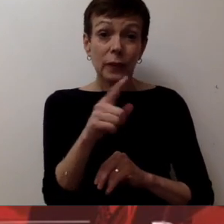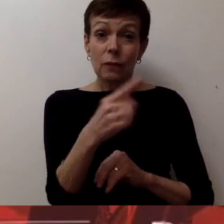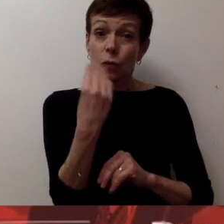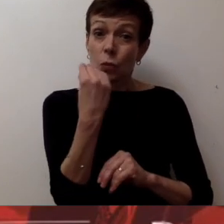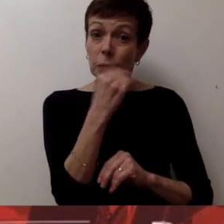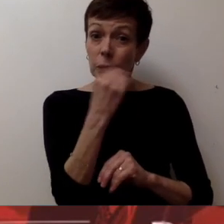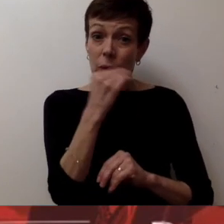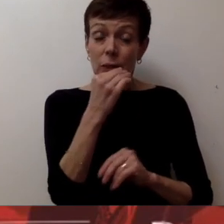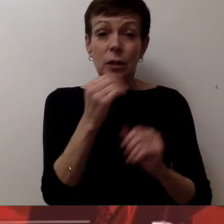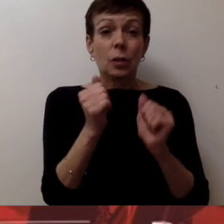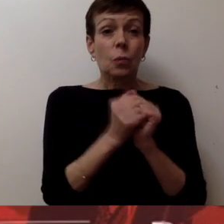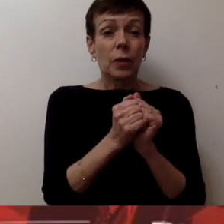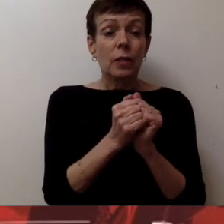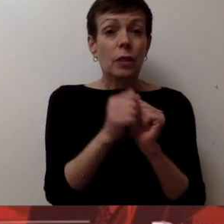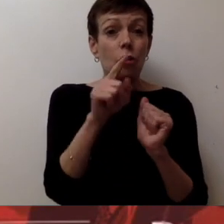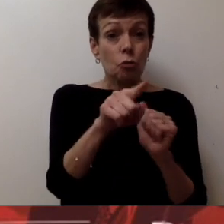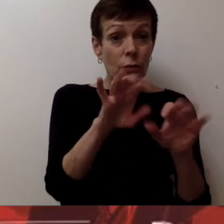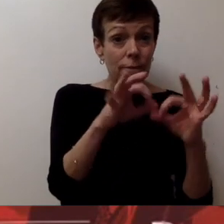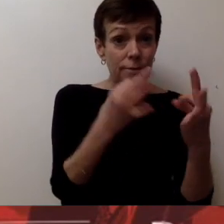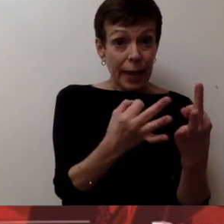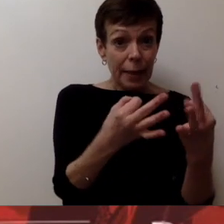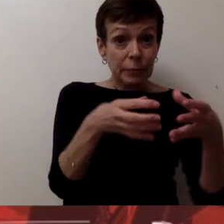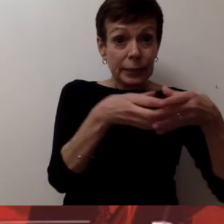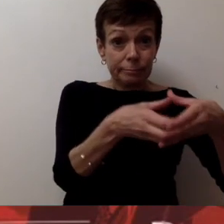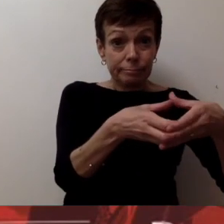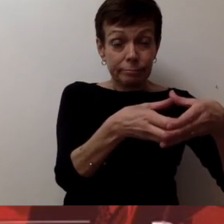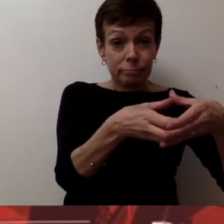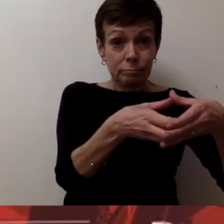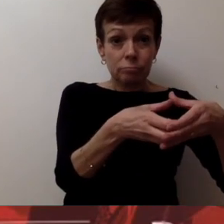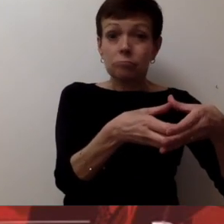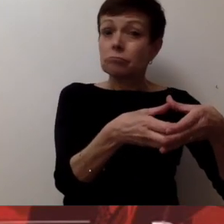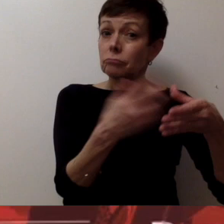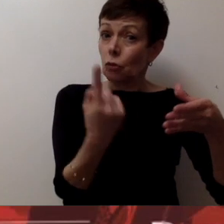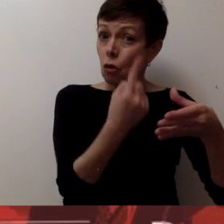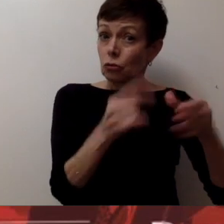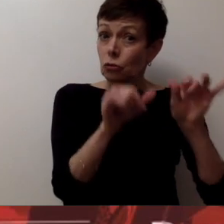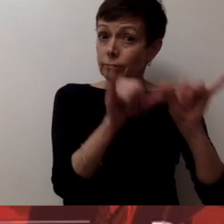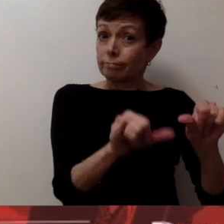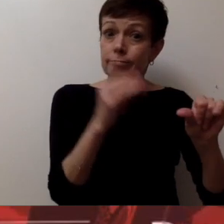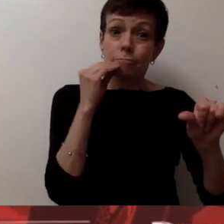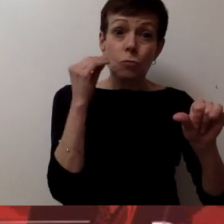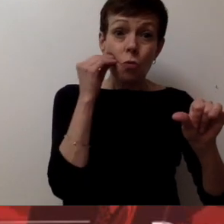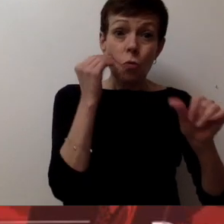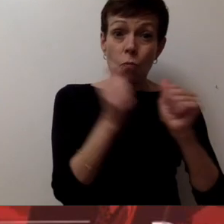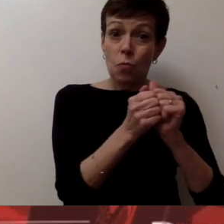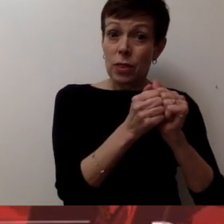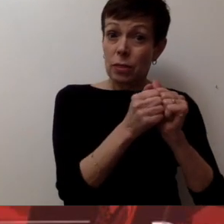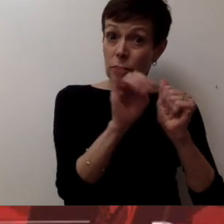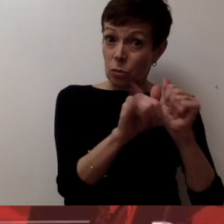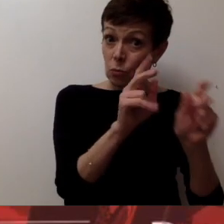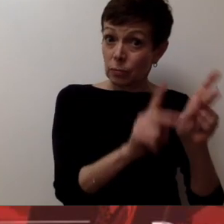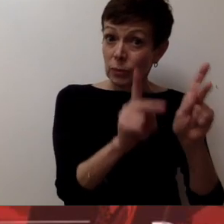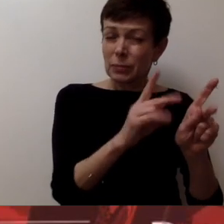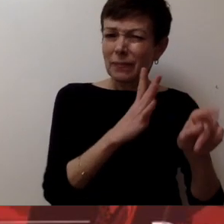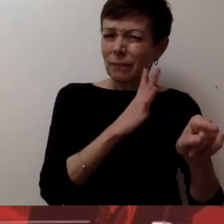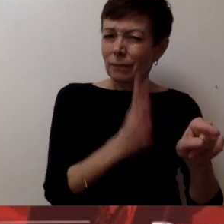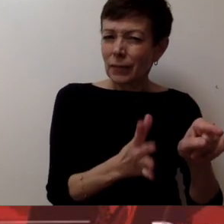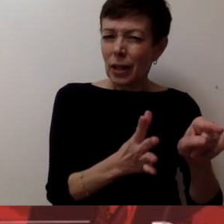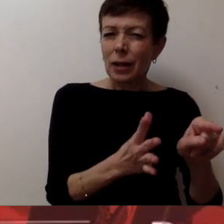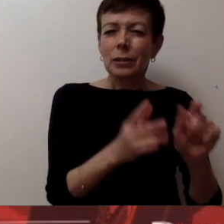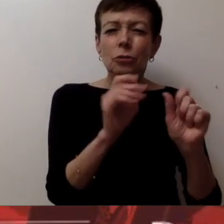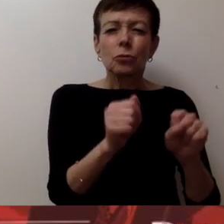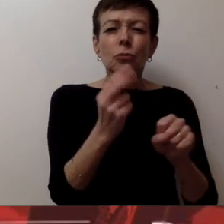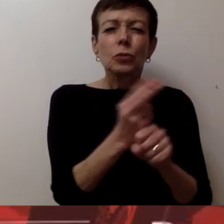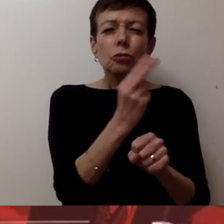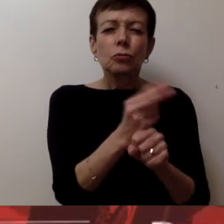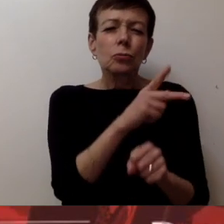of your family cohort that you're also isolating with at home, to use the park or a green space in your area for